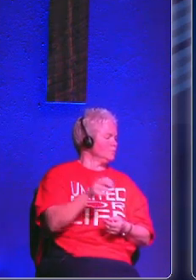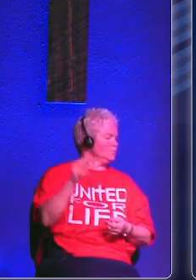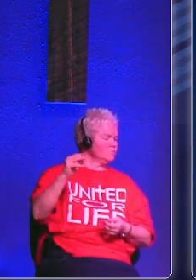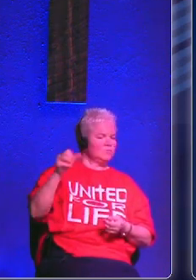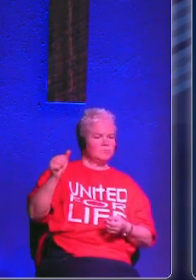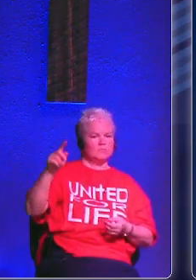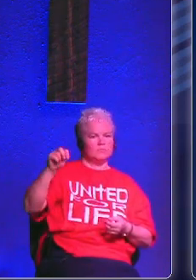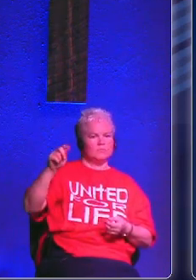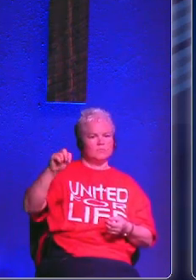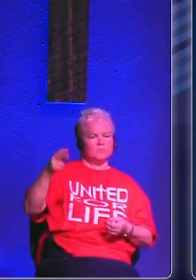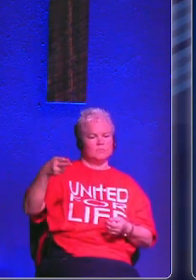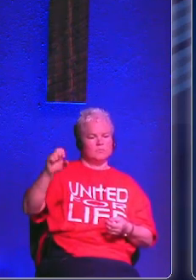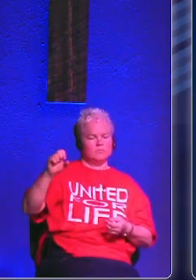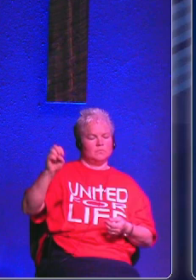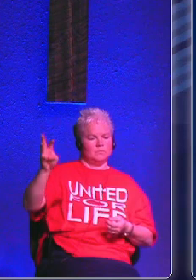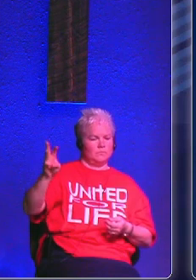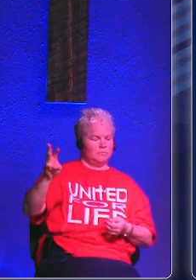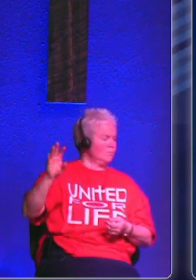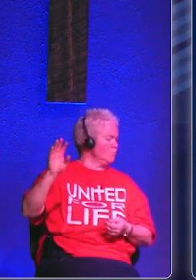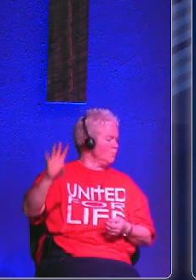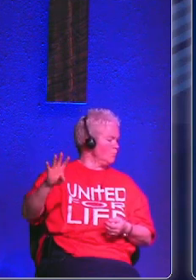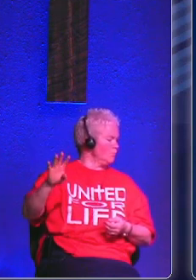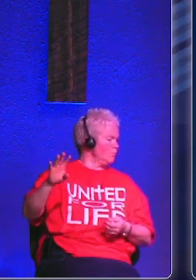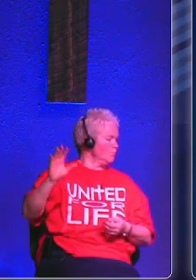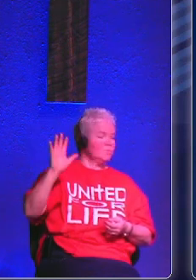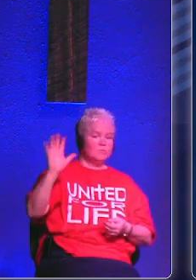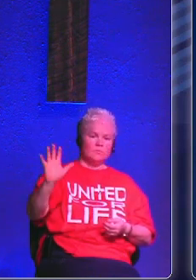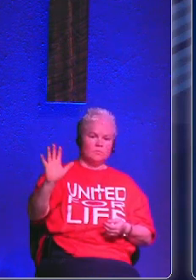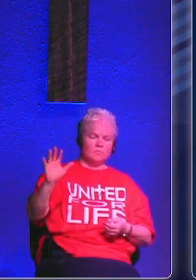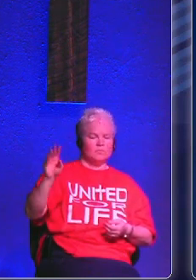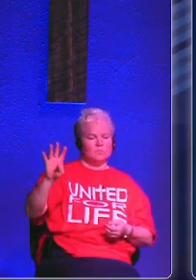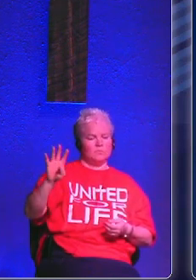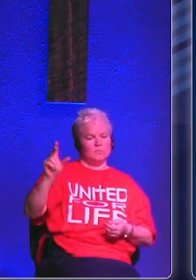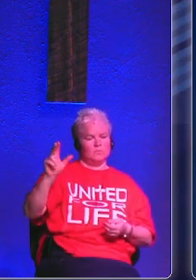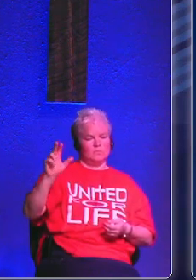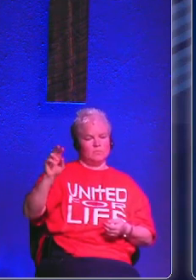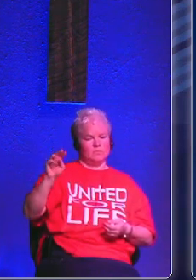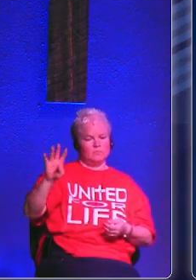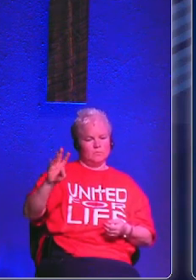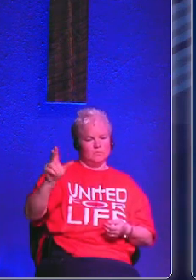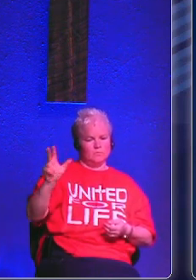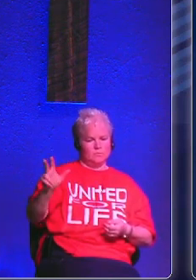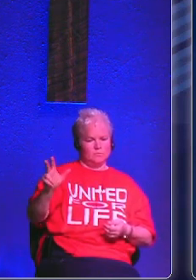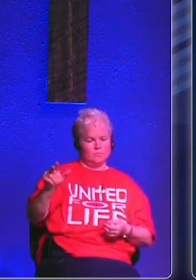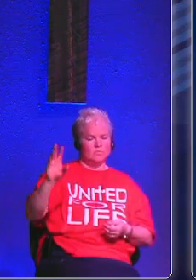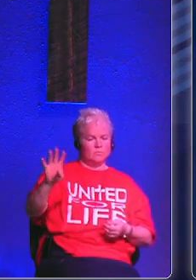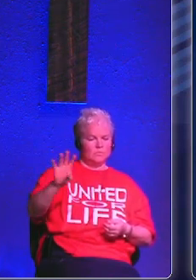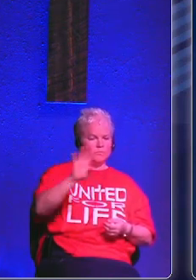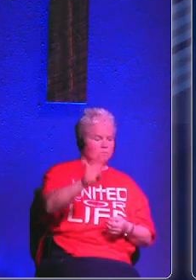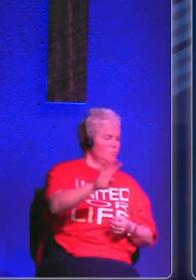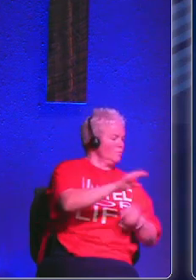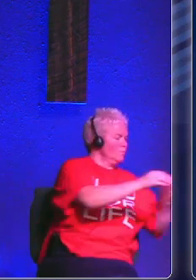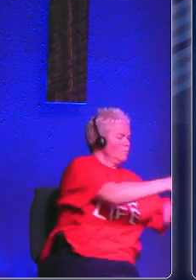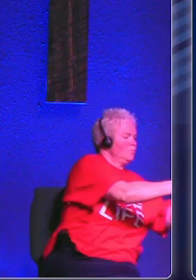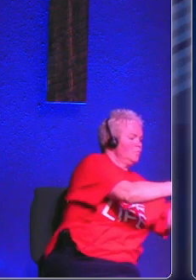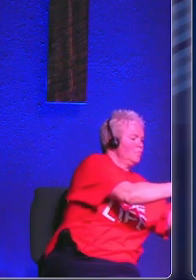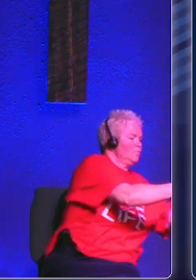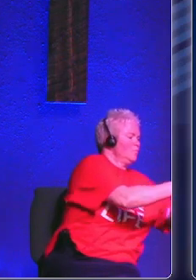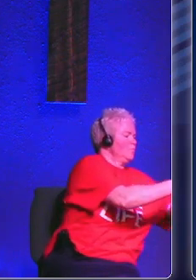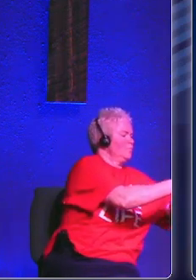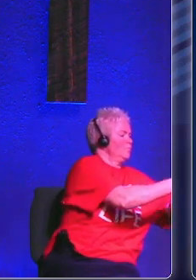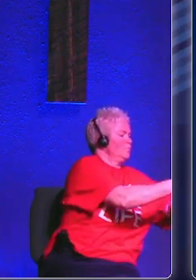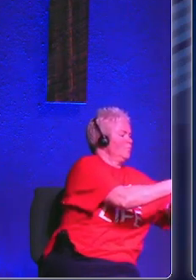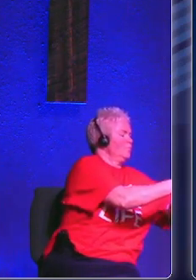Until it finally takes. Matthew 5, 43 and 44. Matthew 5, 43 and 44. You have